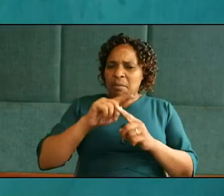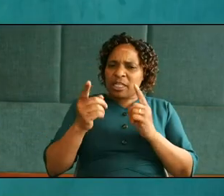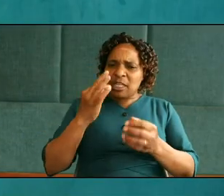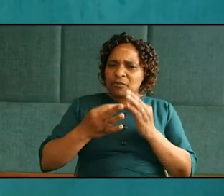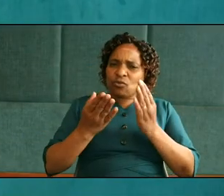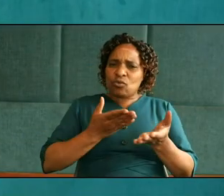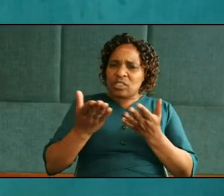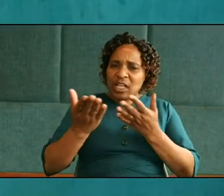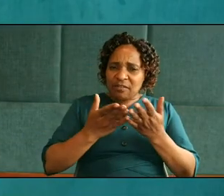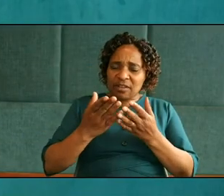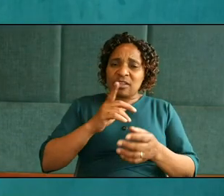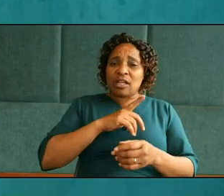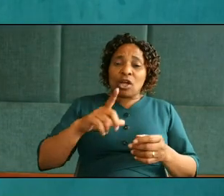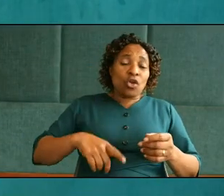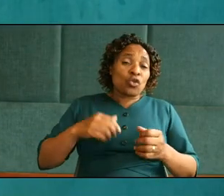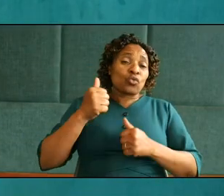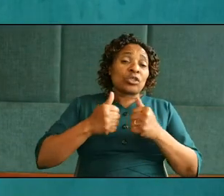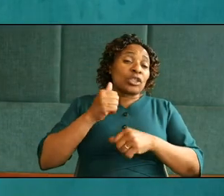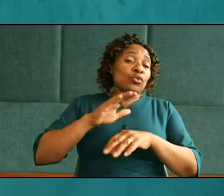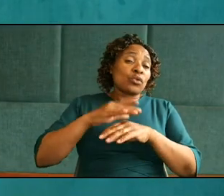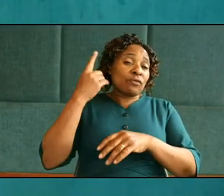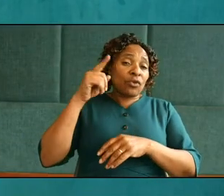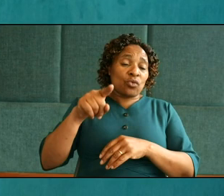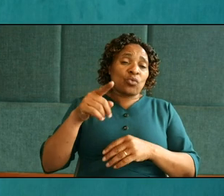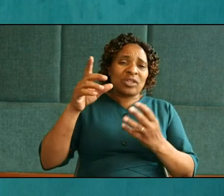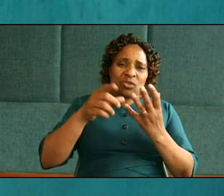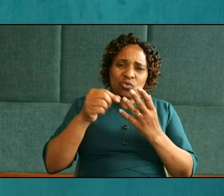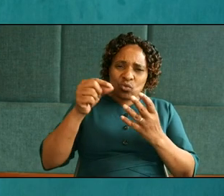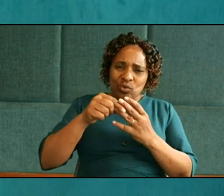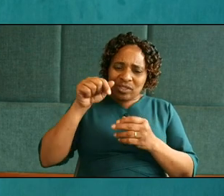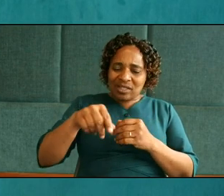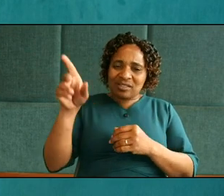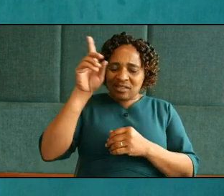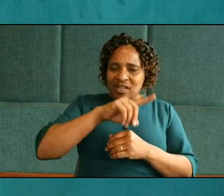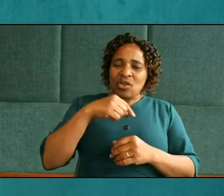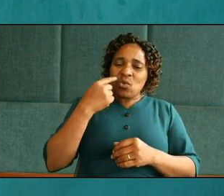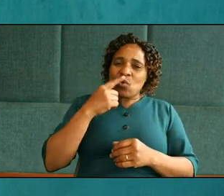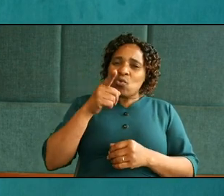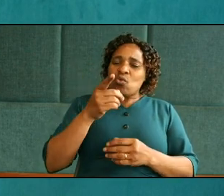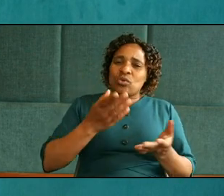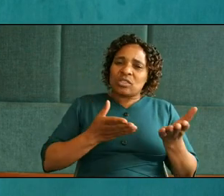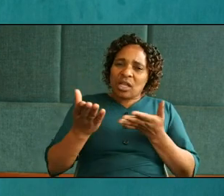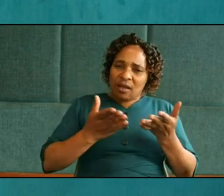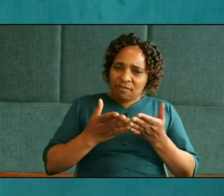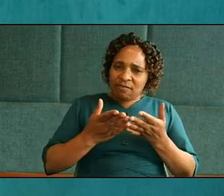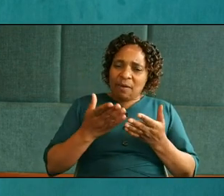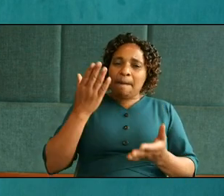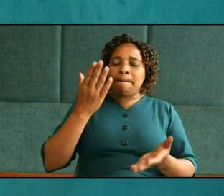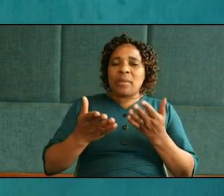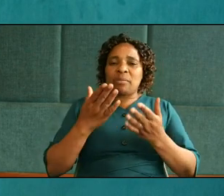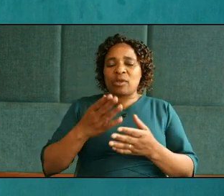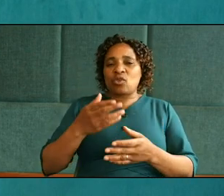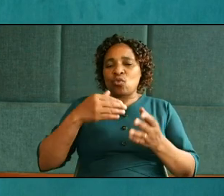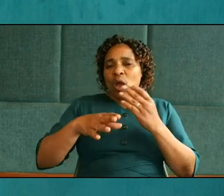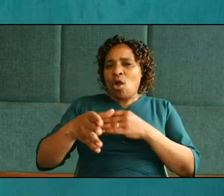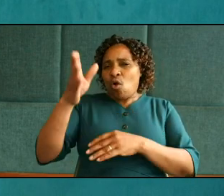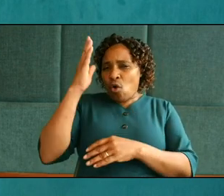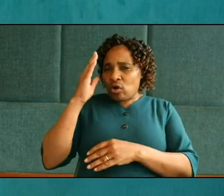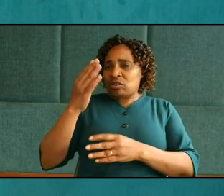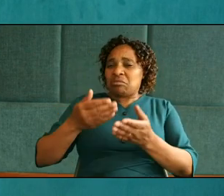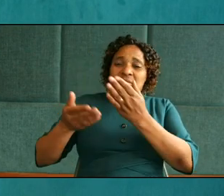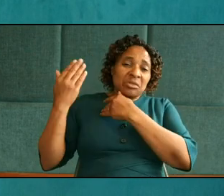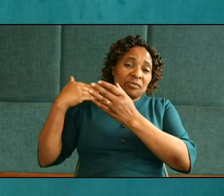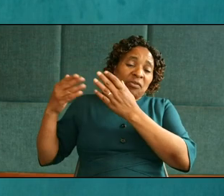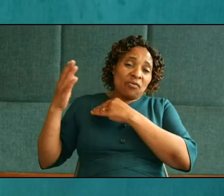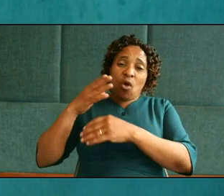seems undesirable to you, then choose for yourselves this day whom you will serve, whether the gods your ancestors served beyond